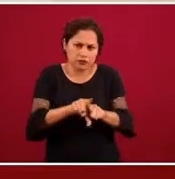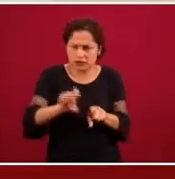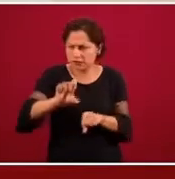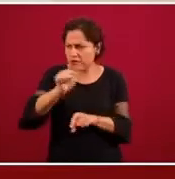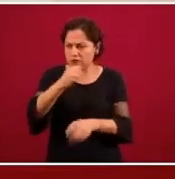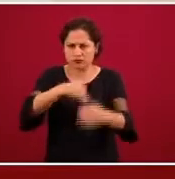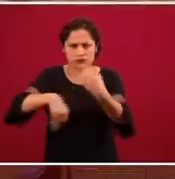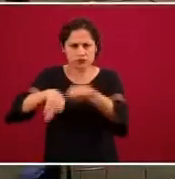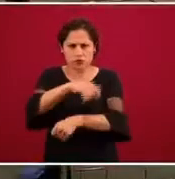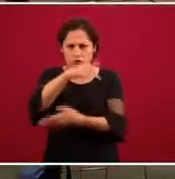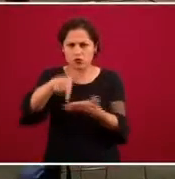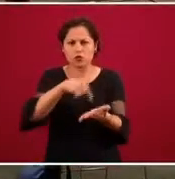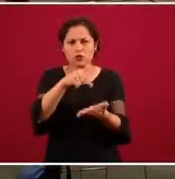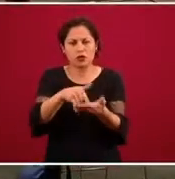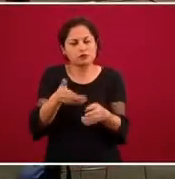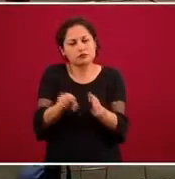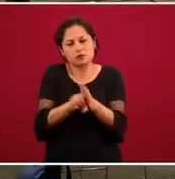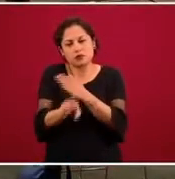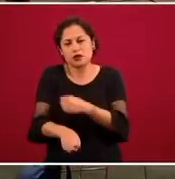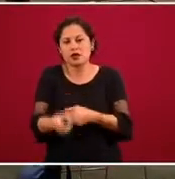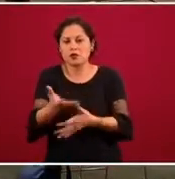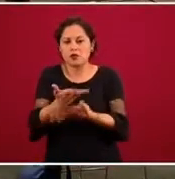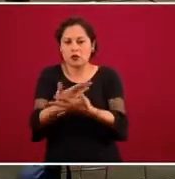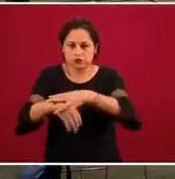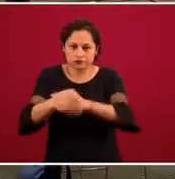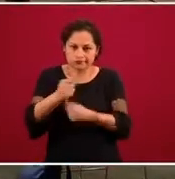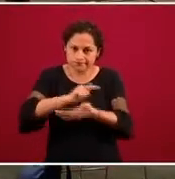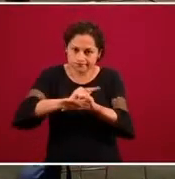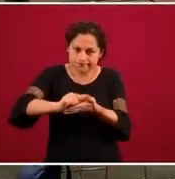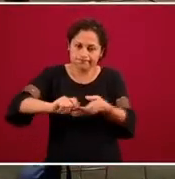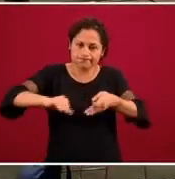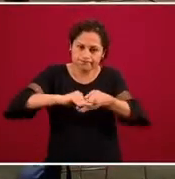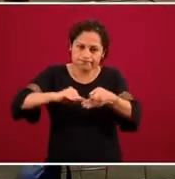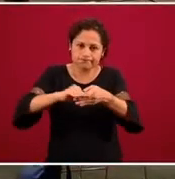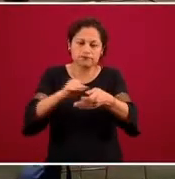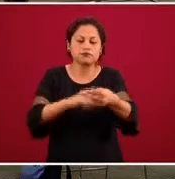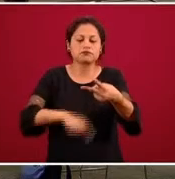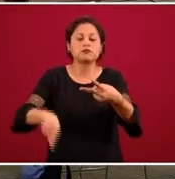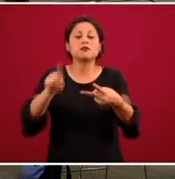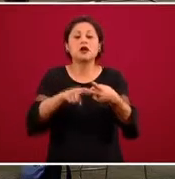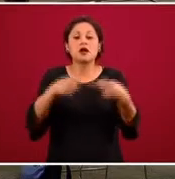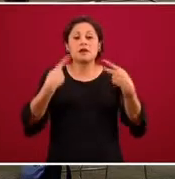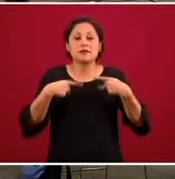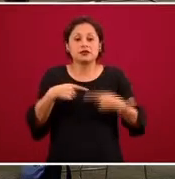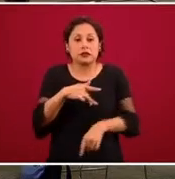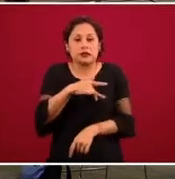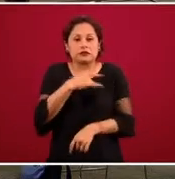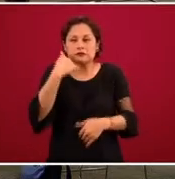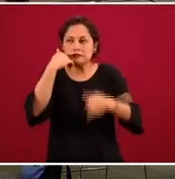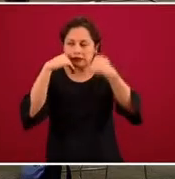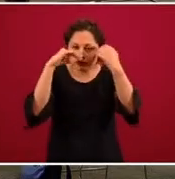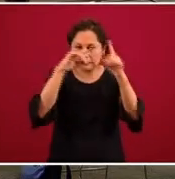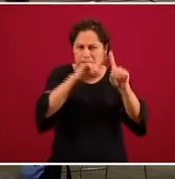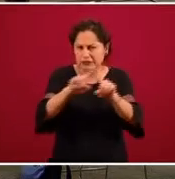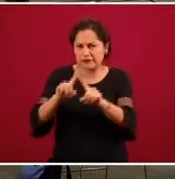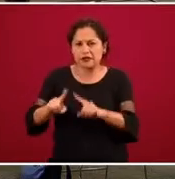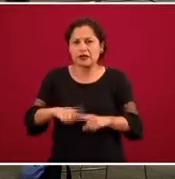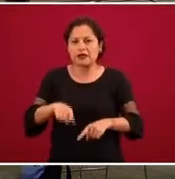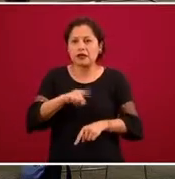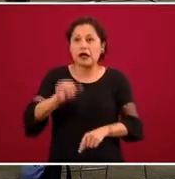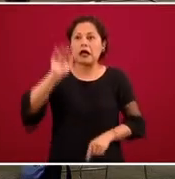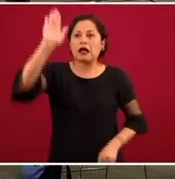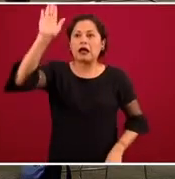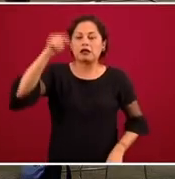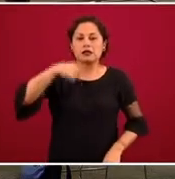precaution and particular attention to measures. The general measures have to do with washing your hands